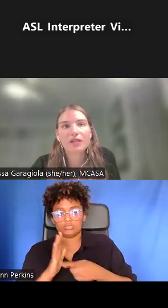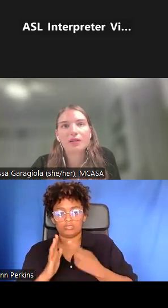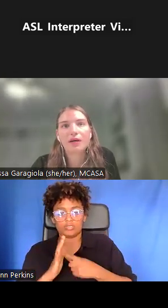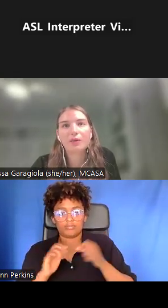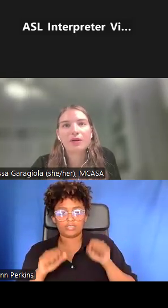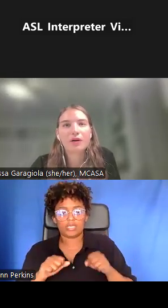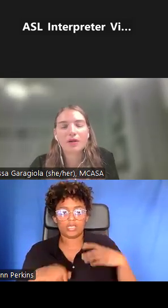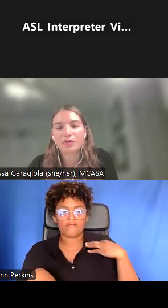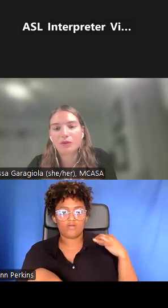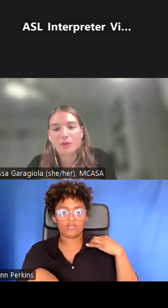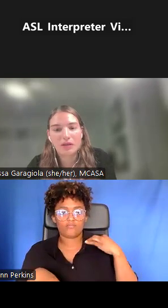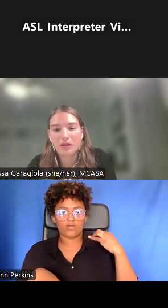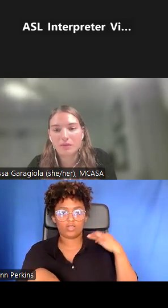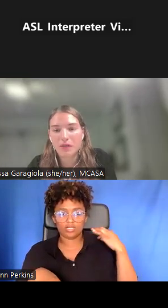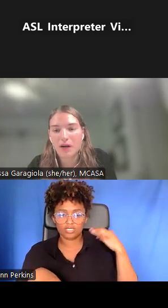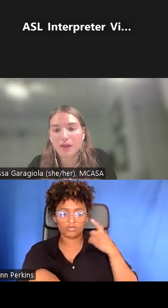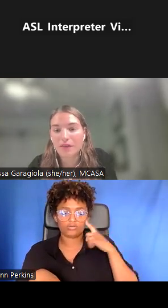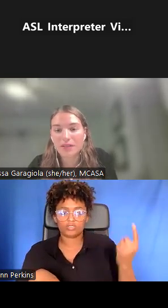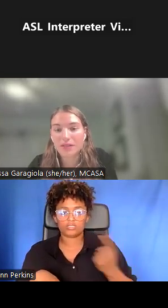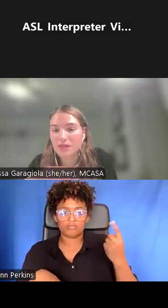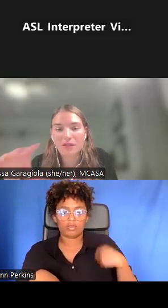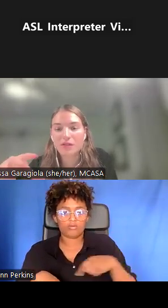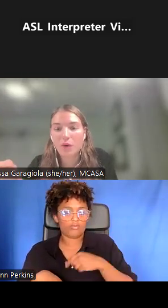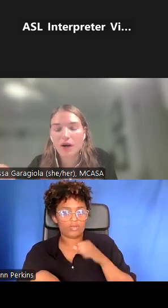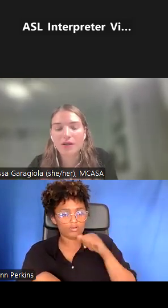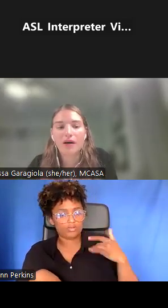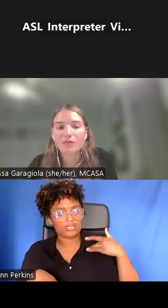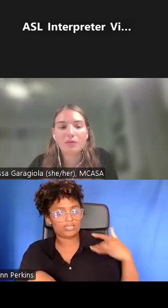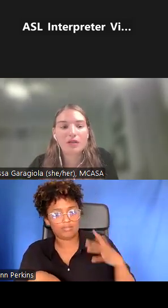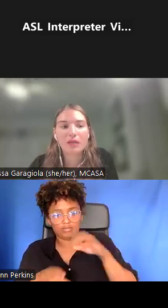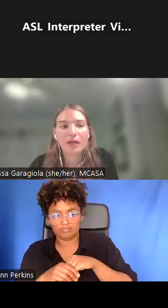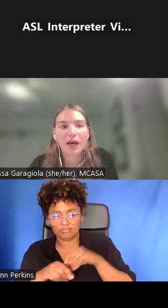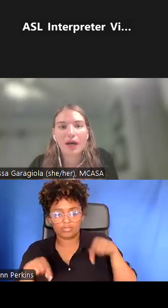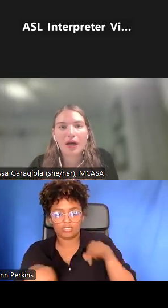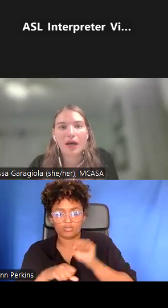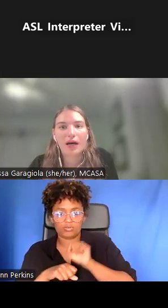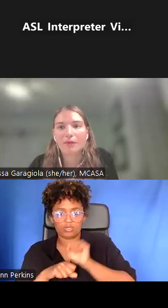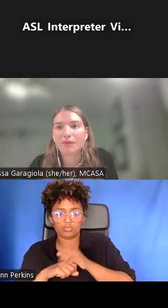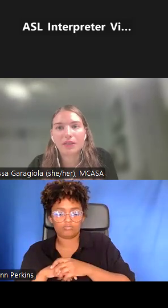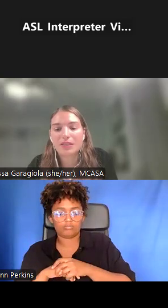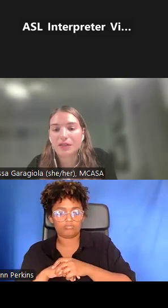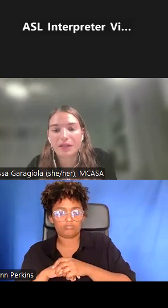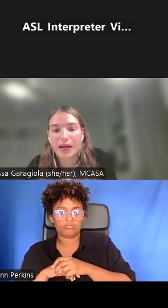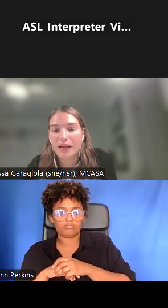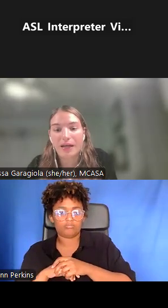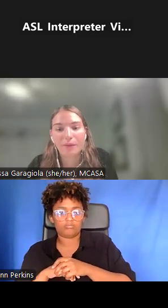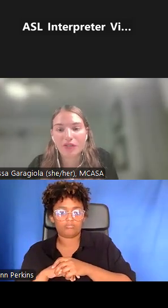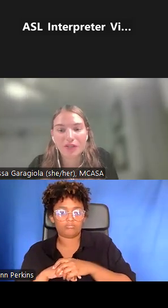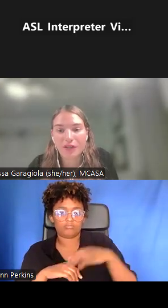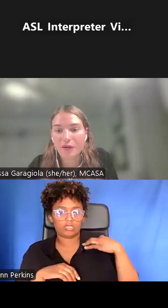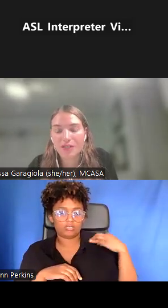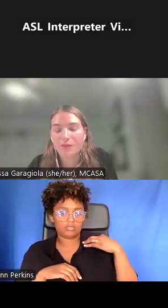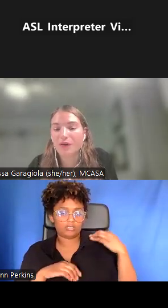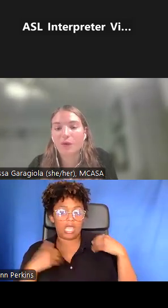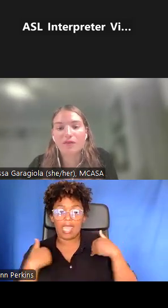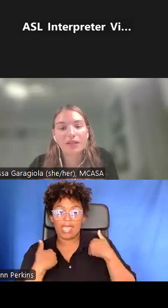volunteer for something that we don't already do in our lives in this work. So maybe volunteering at an animal